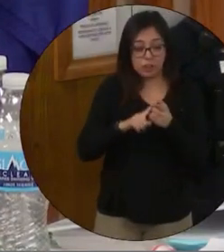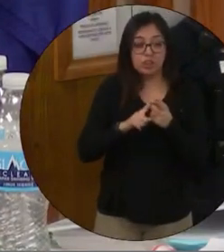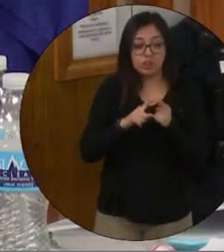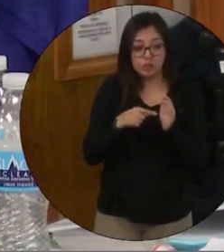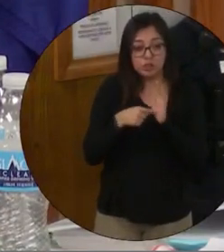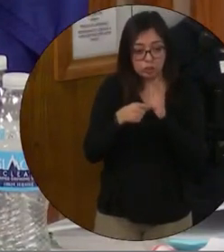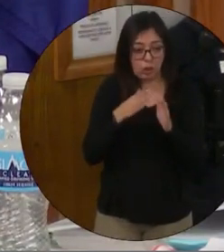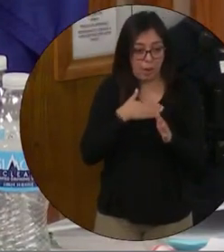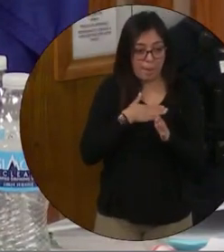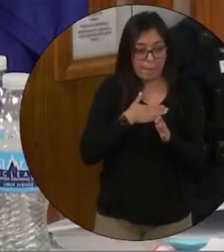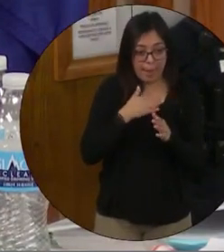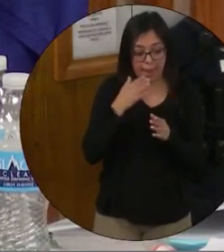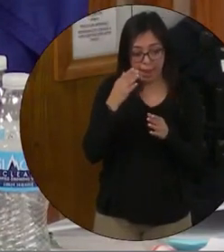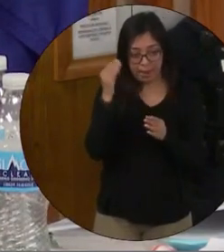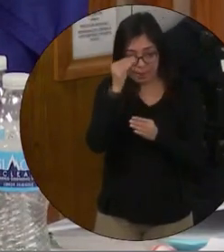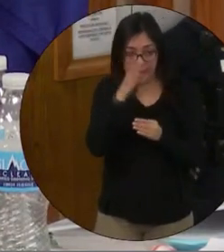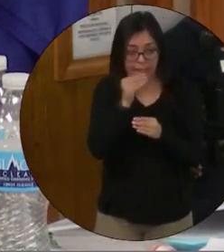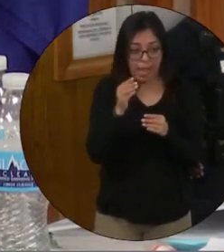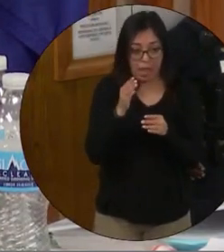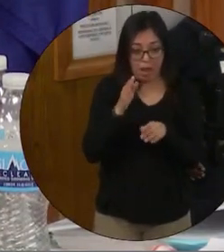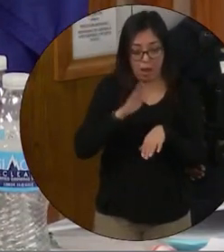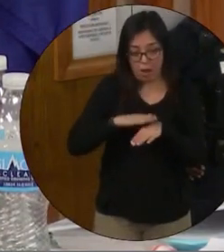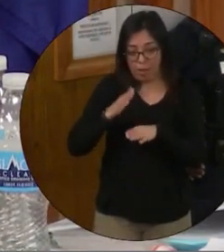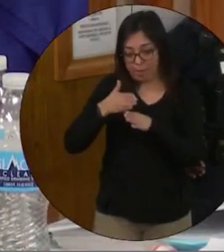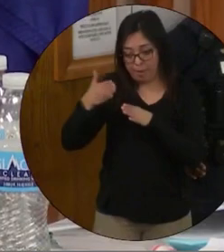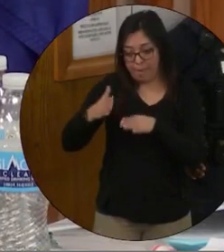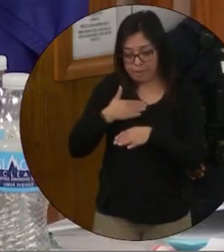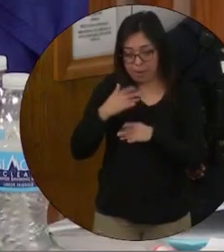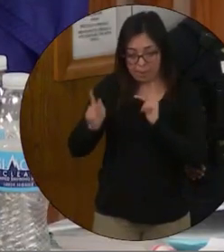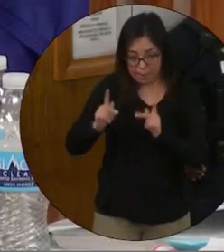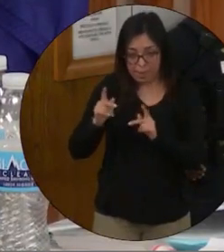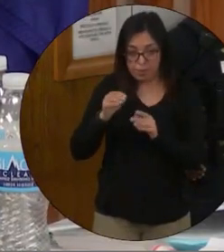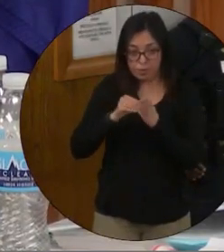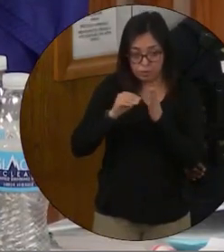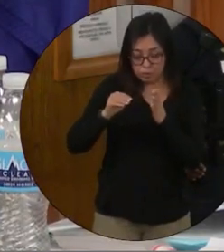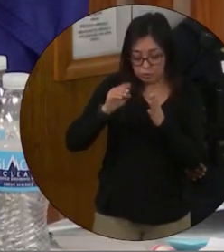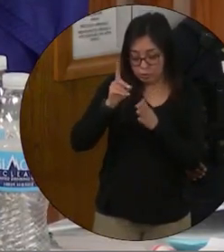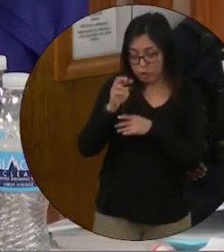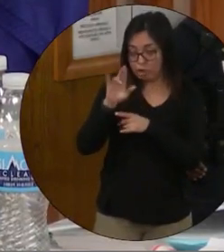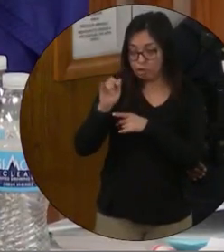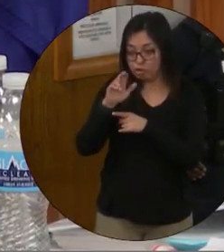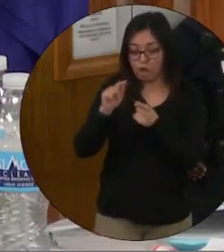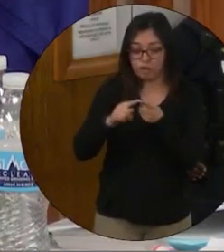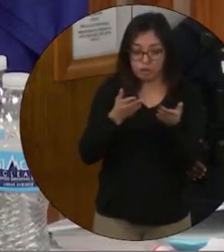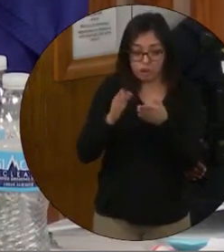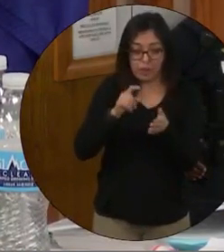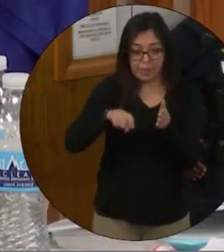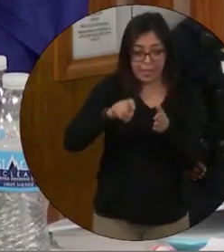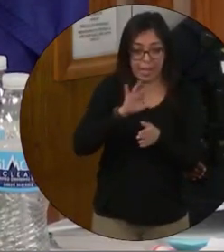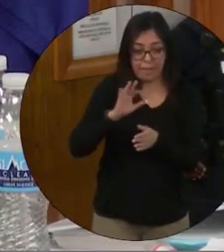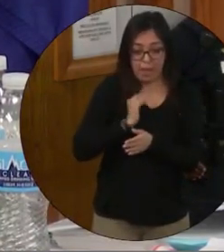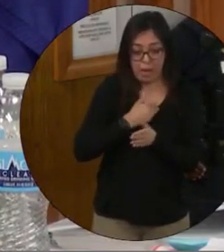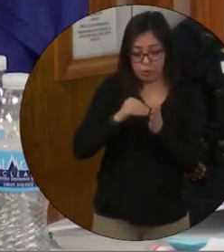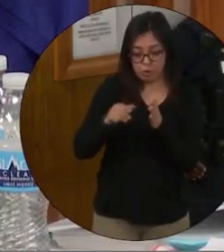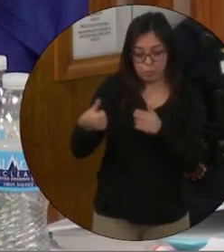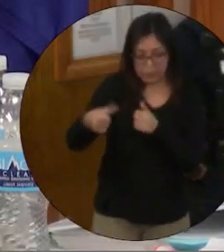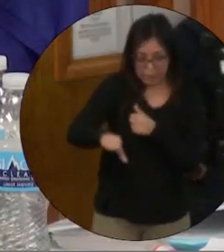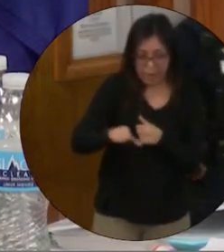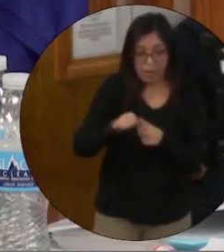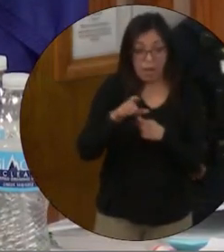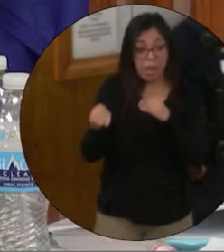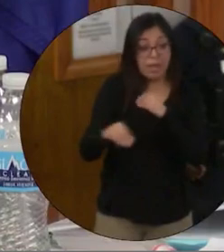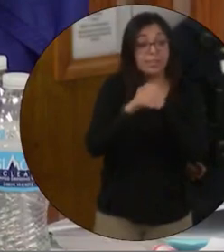discretion and my vote on behalf of my constituents as to whether Dr. Jara is suited to serve the needs of our children were denied. In addition,